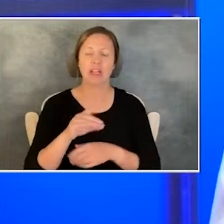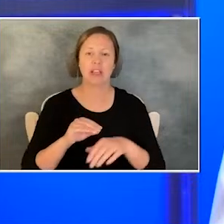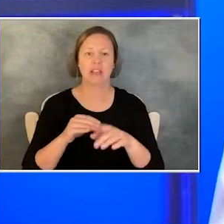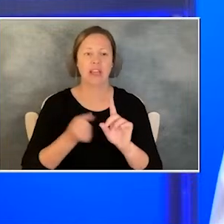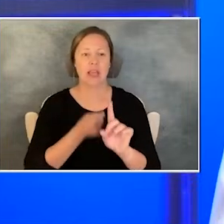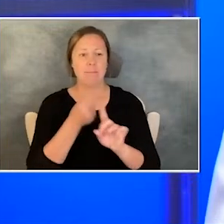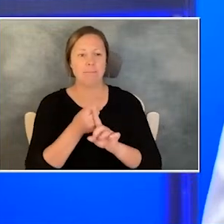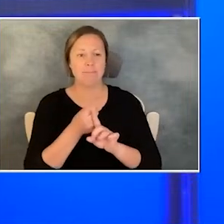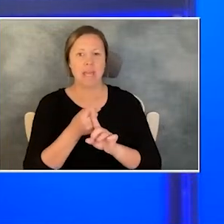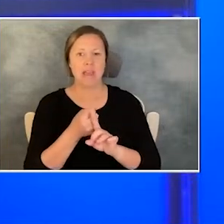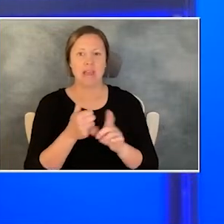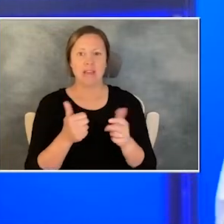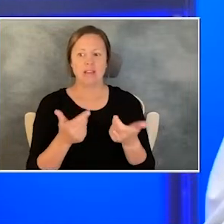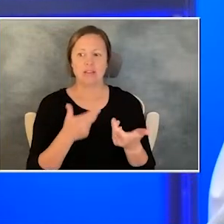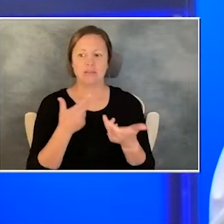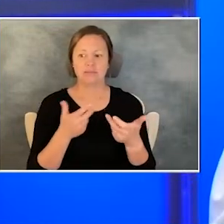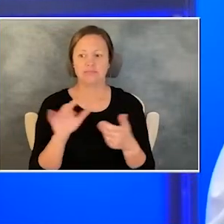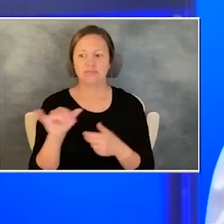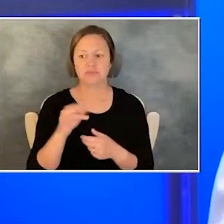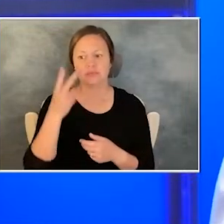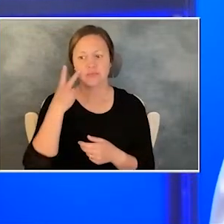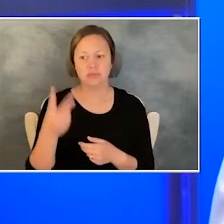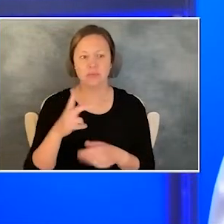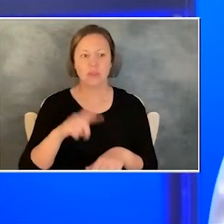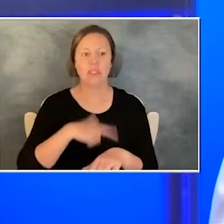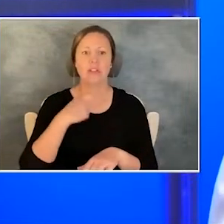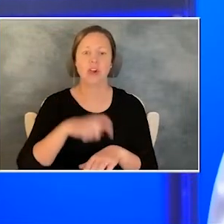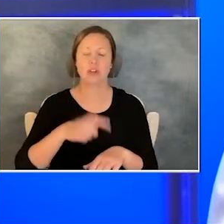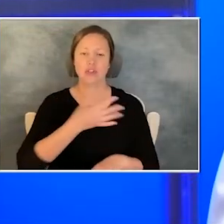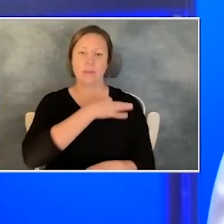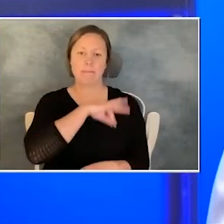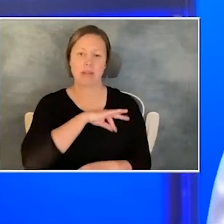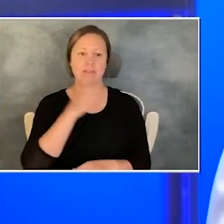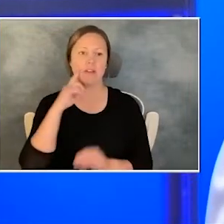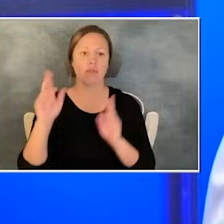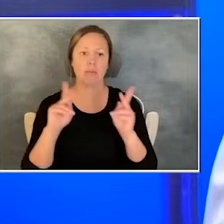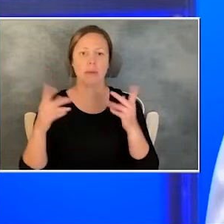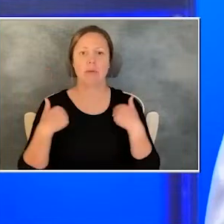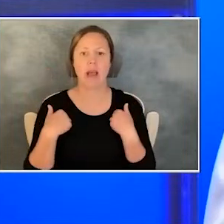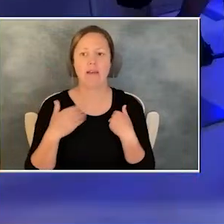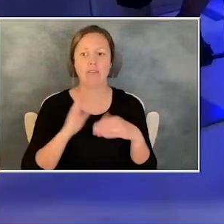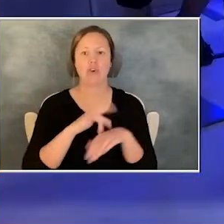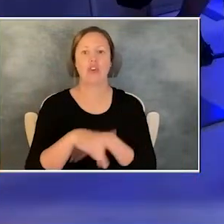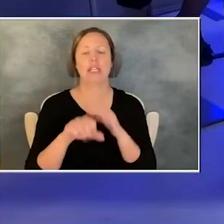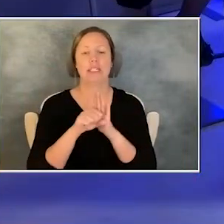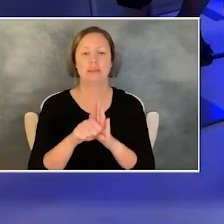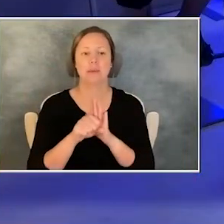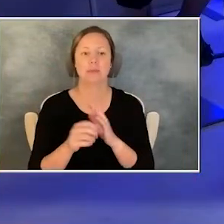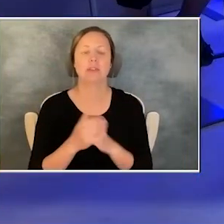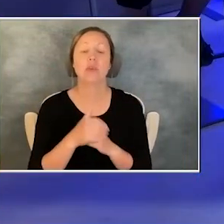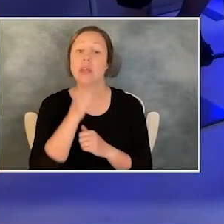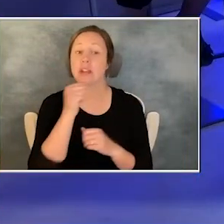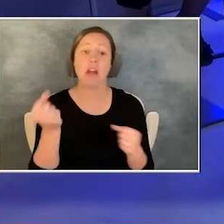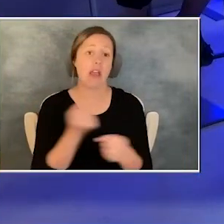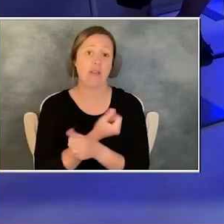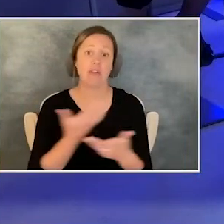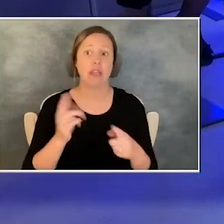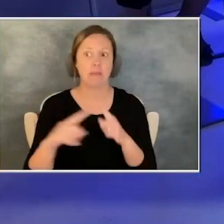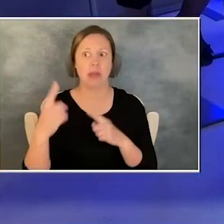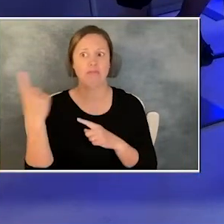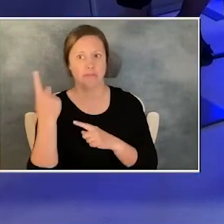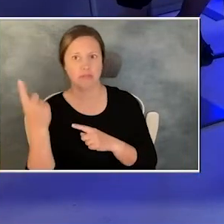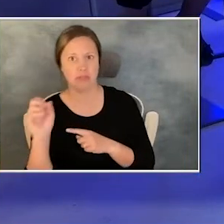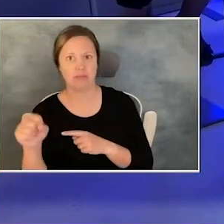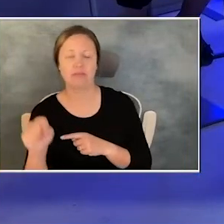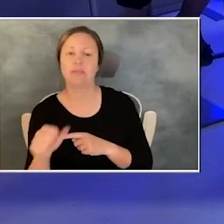you know, we see the long-term benefits in people who have early symptoms. So it's not everything, but it's something. Yes, it's not a